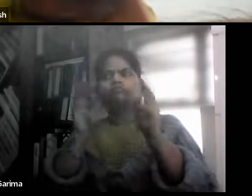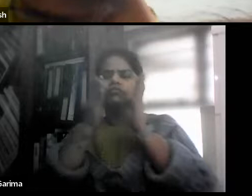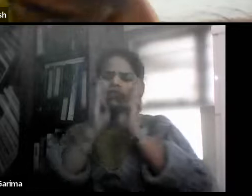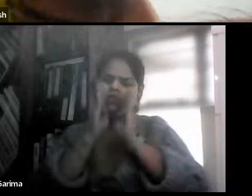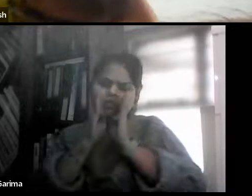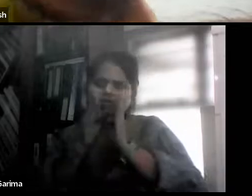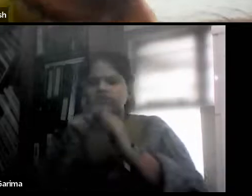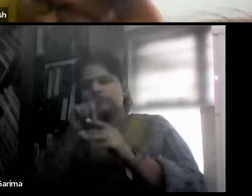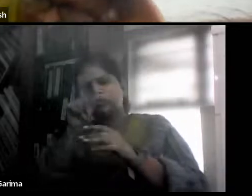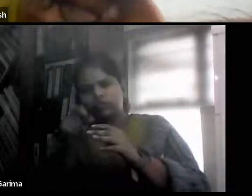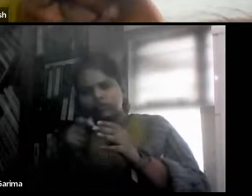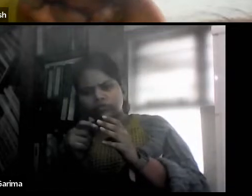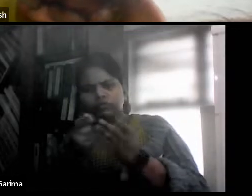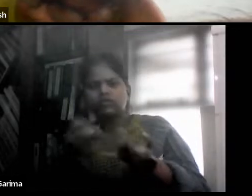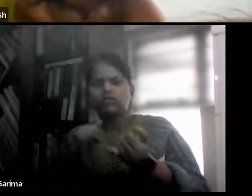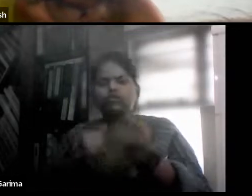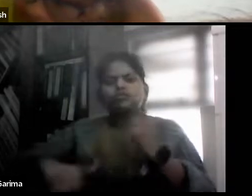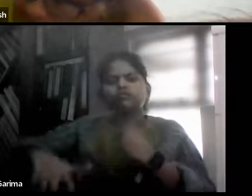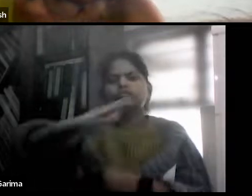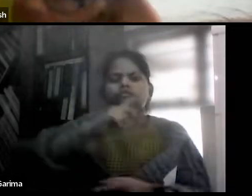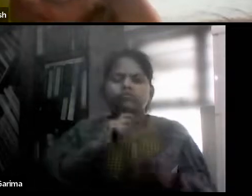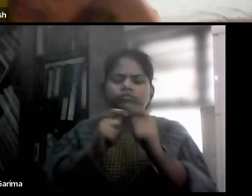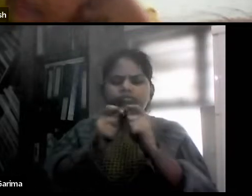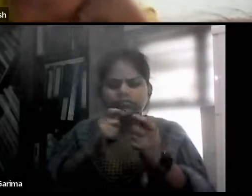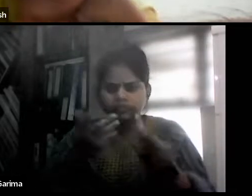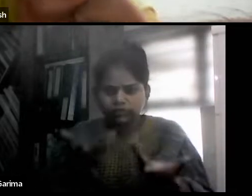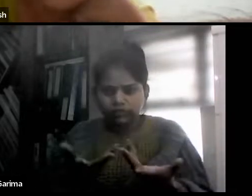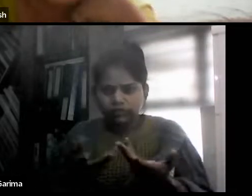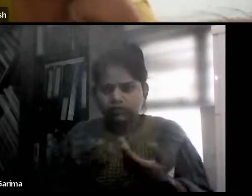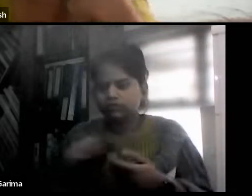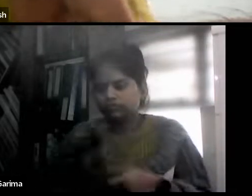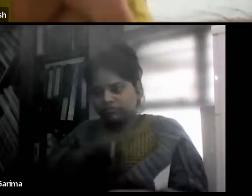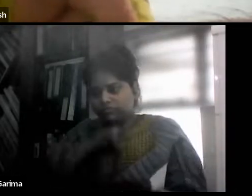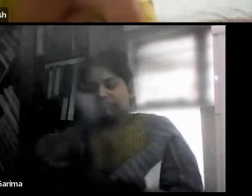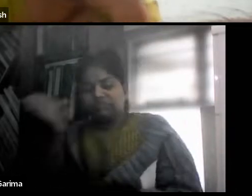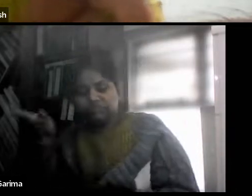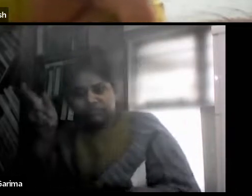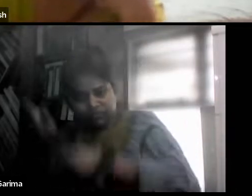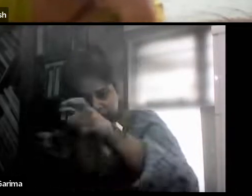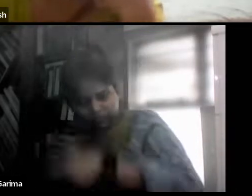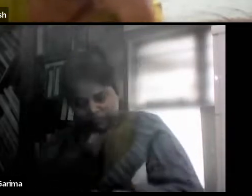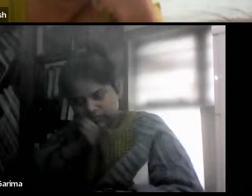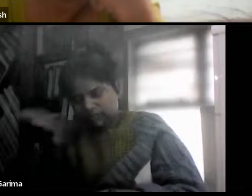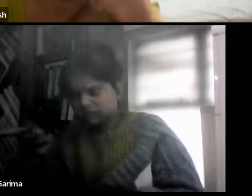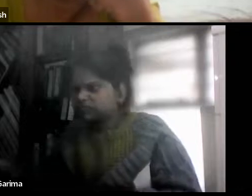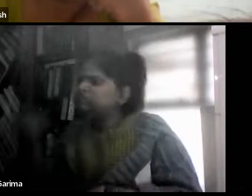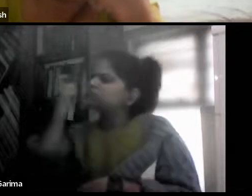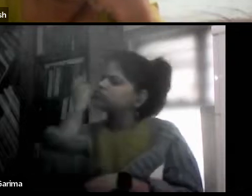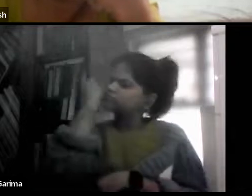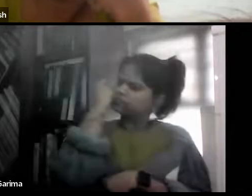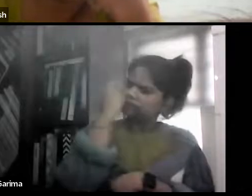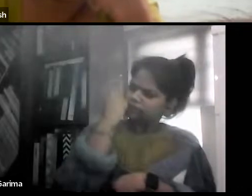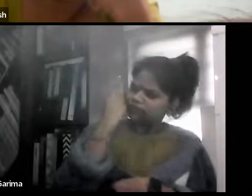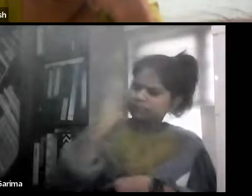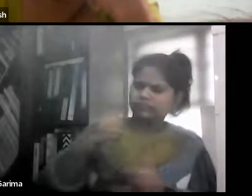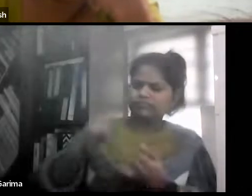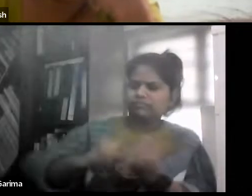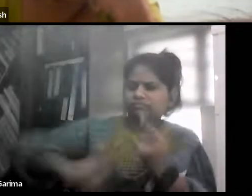to the public, to voice our concerns, make the public understand that, the state